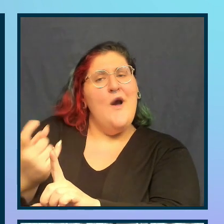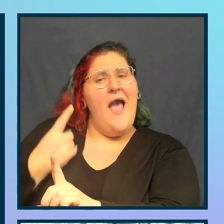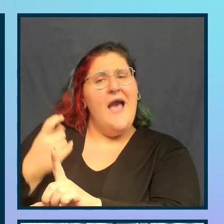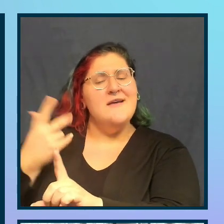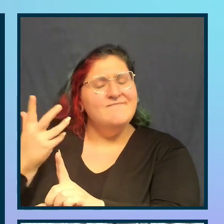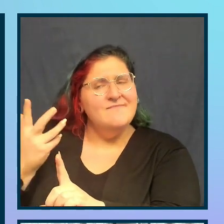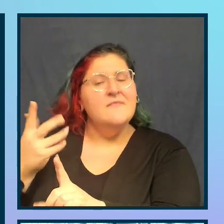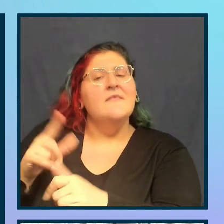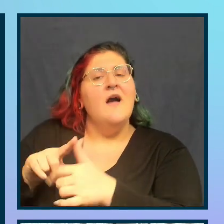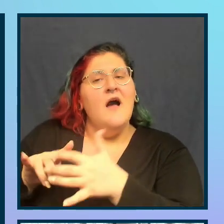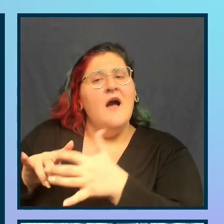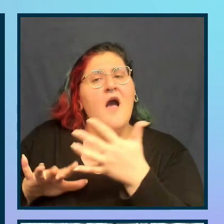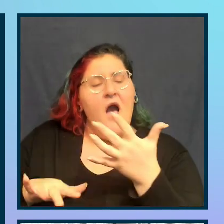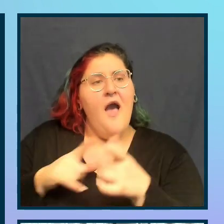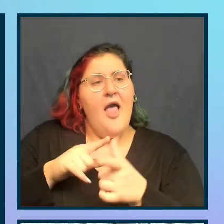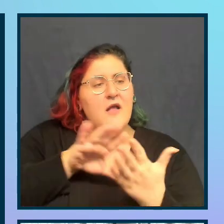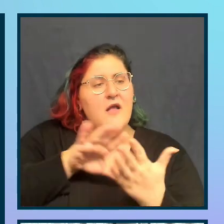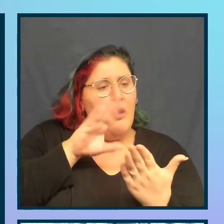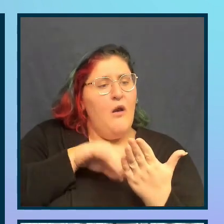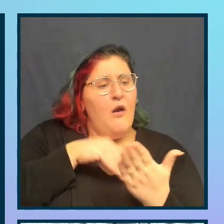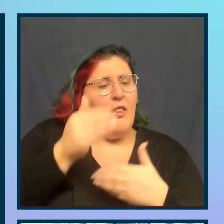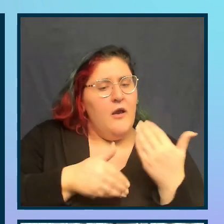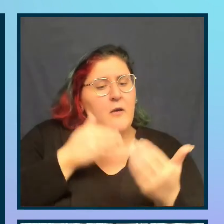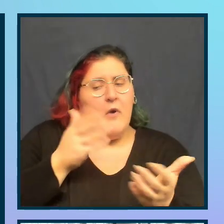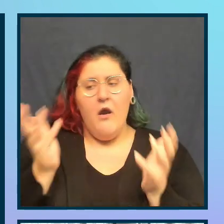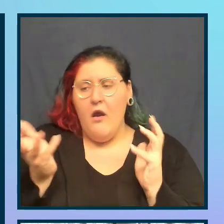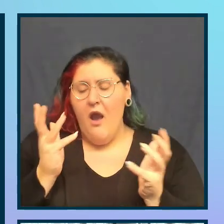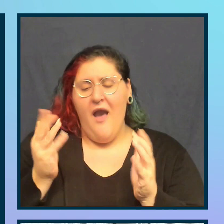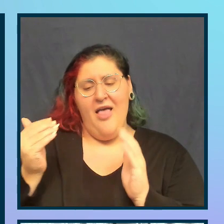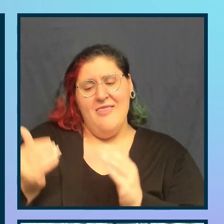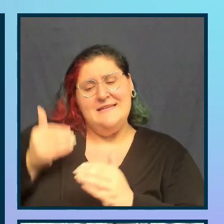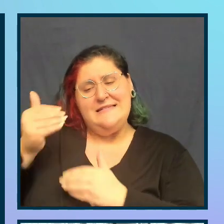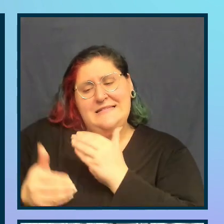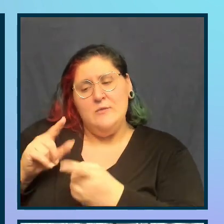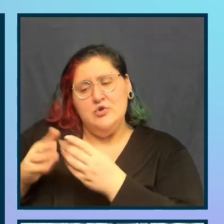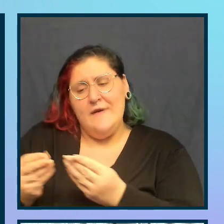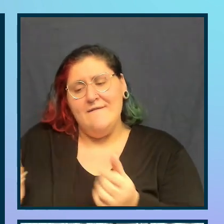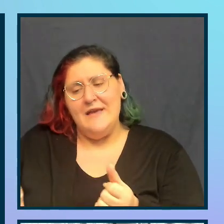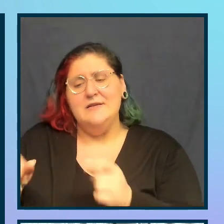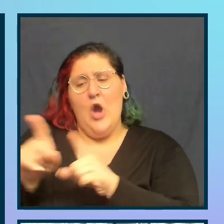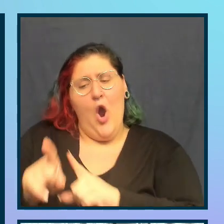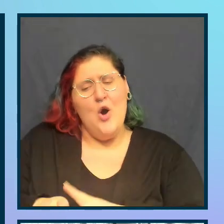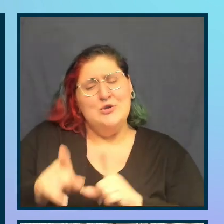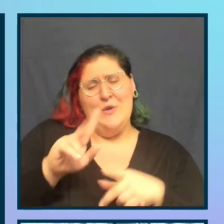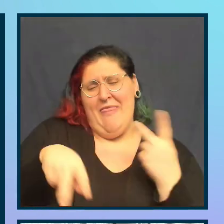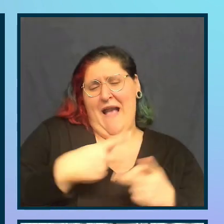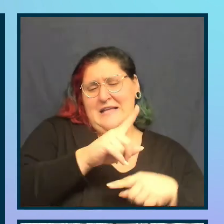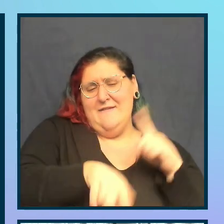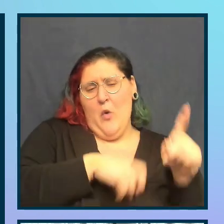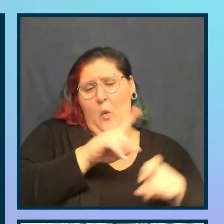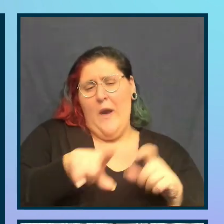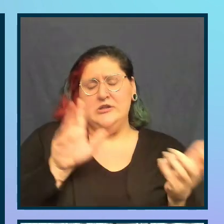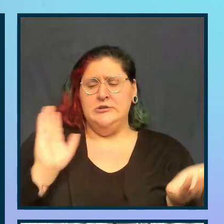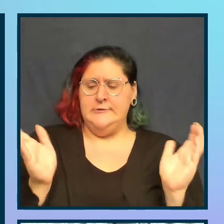the remediation steps and reviewing the questions. So a little bit of what we're going to go over with intelligent guided testing